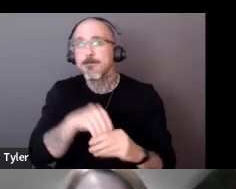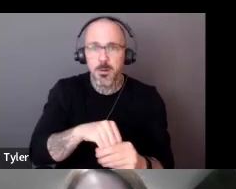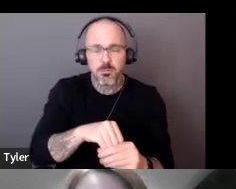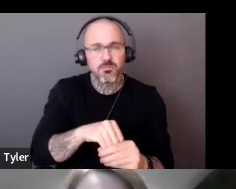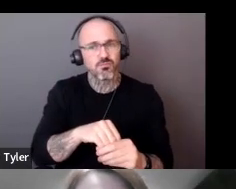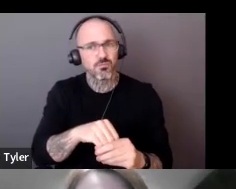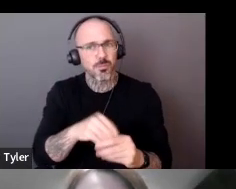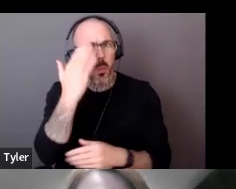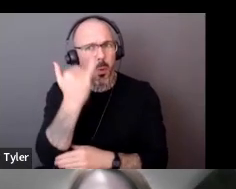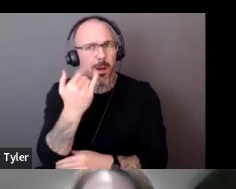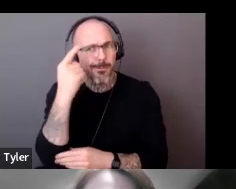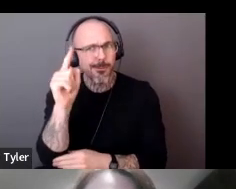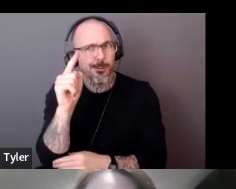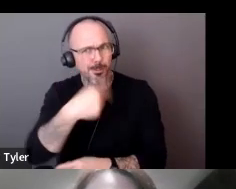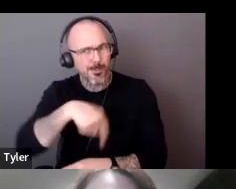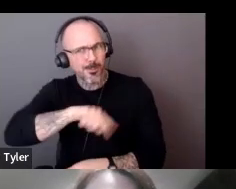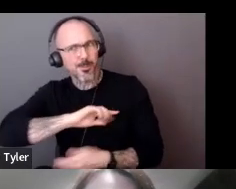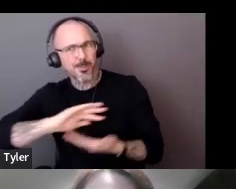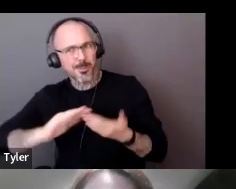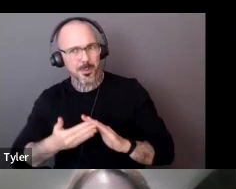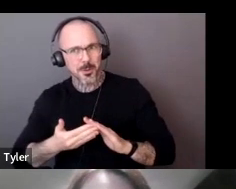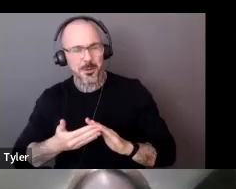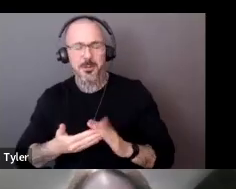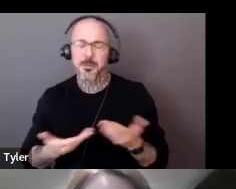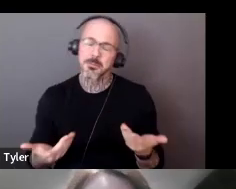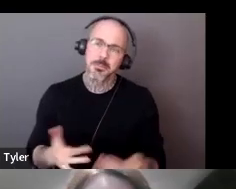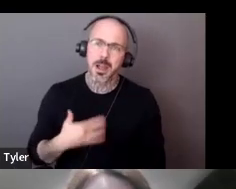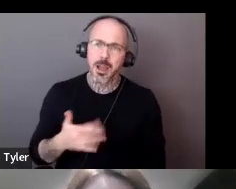a positive approach.